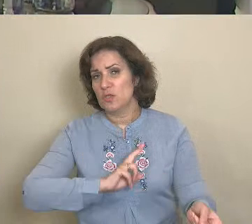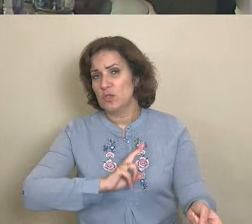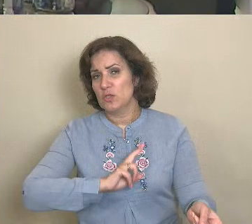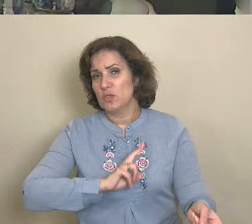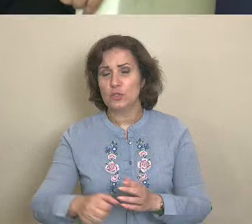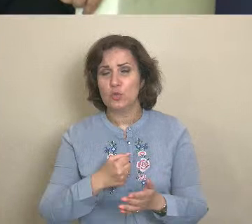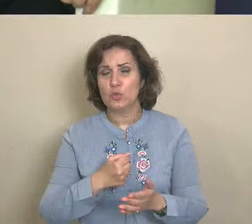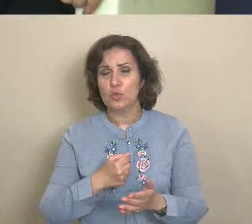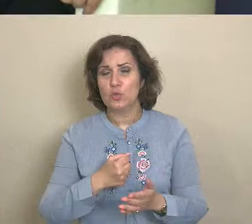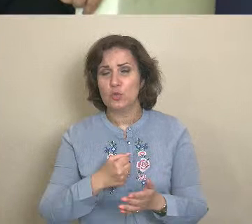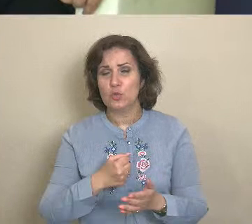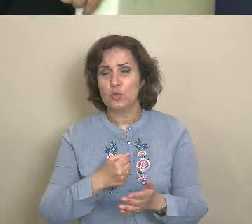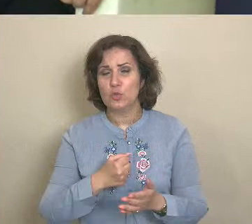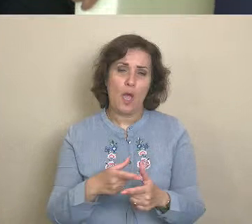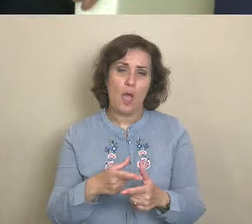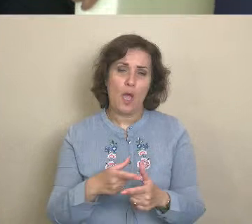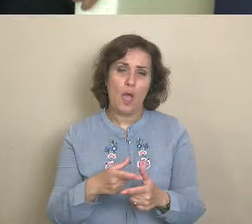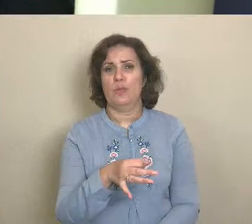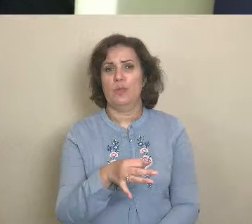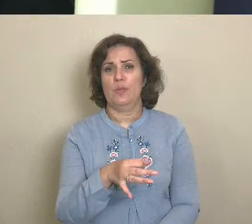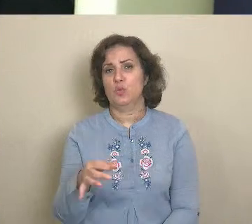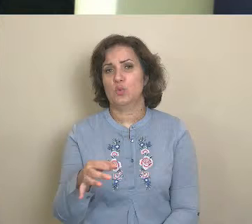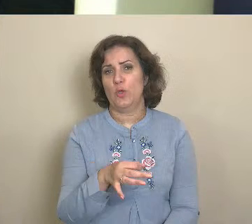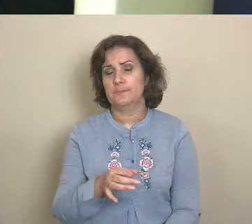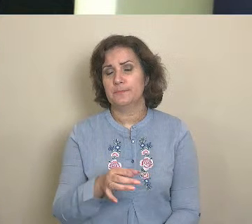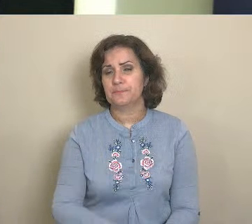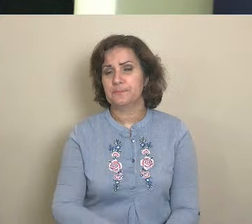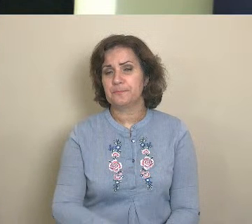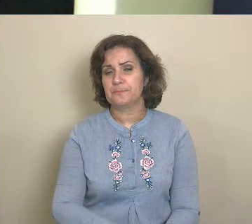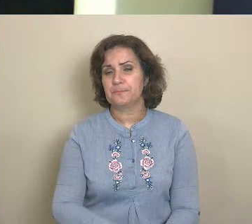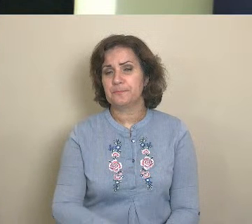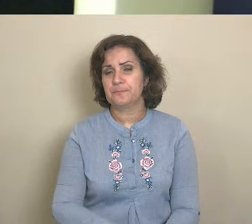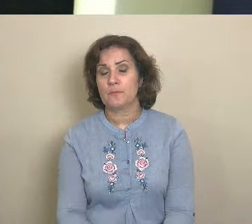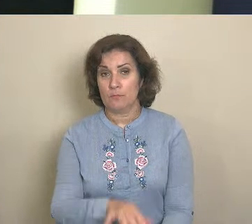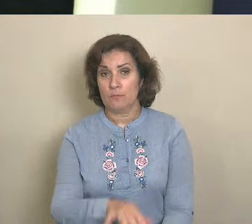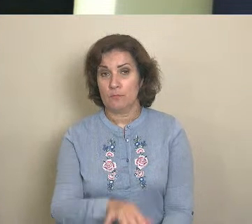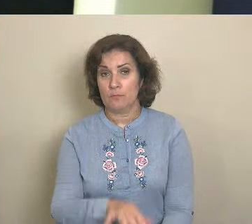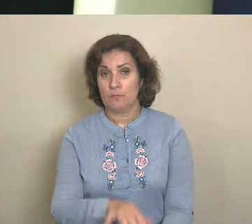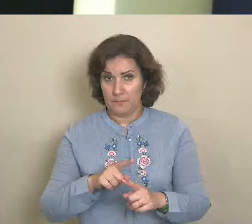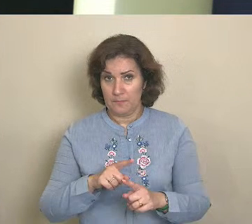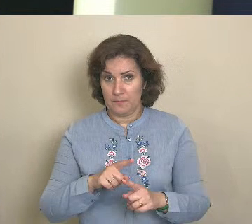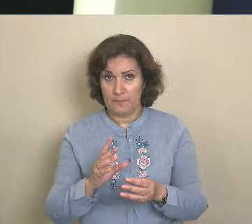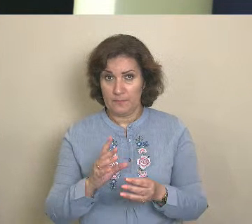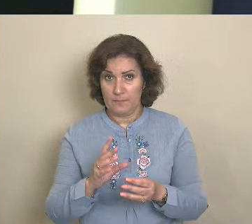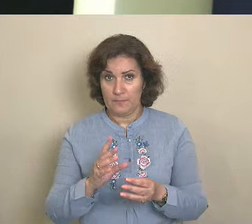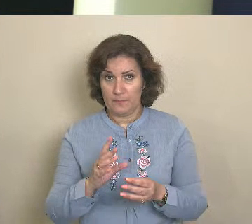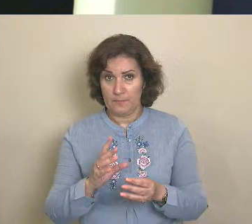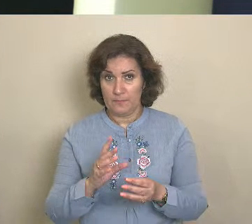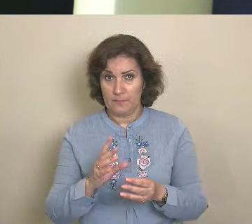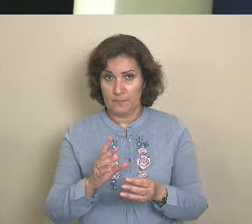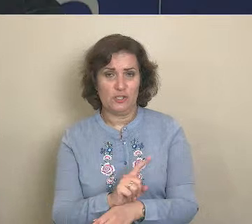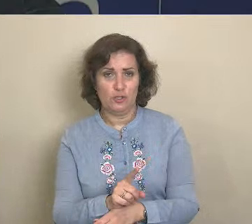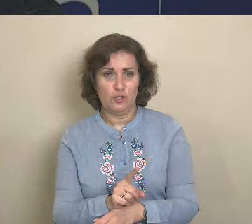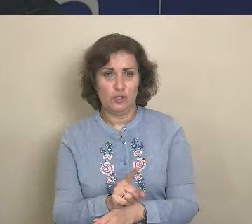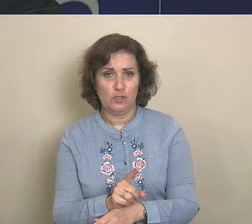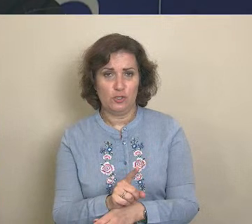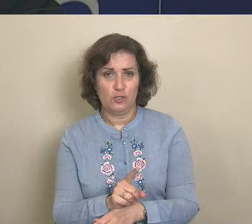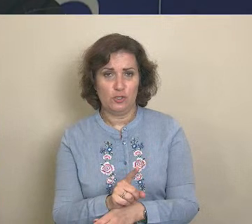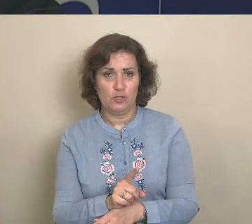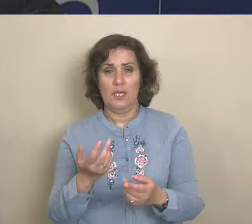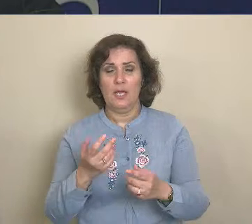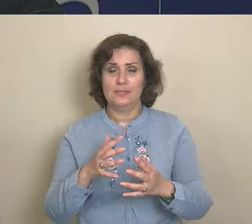actions of this TSC? Can it be contested at the city level? So that's a